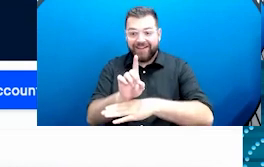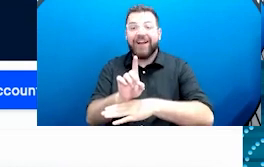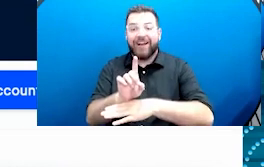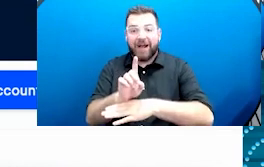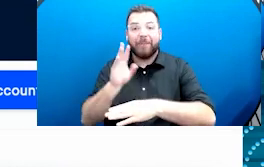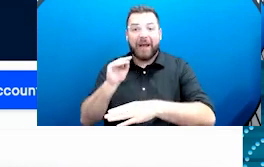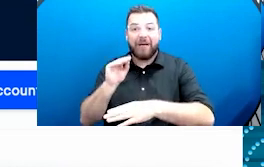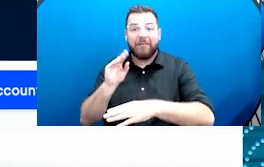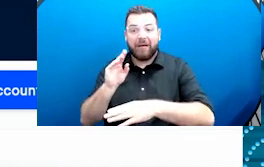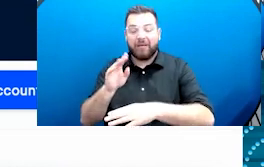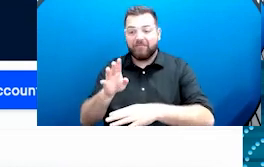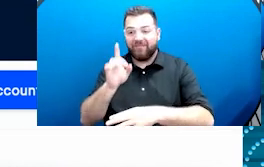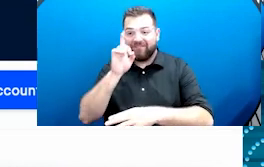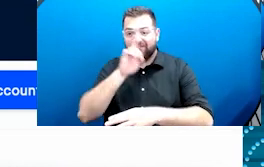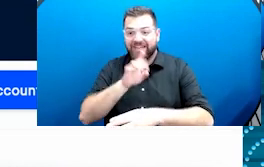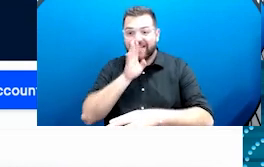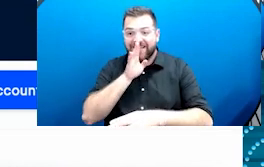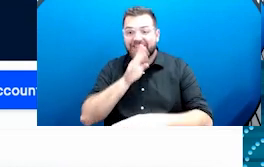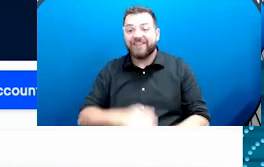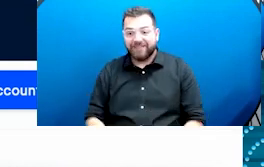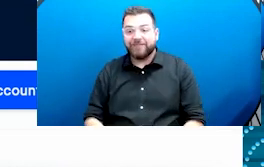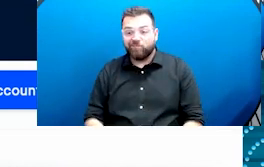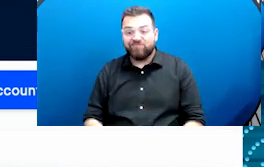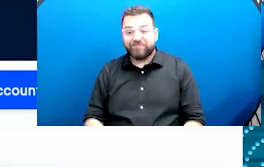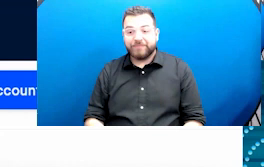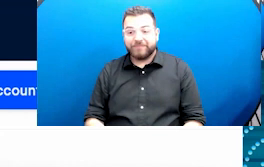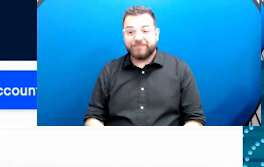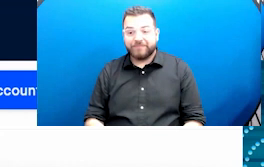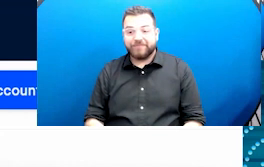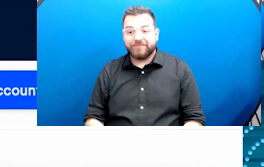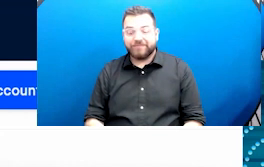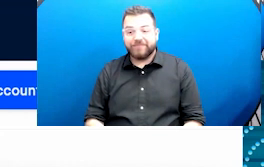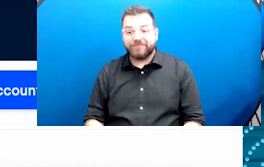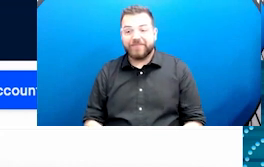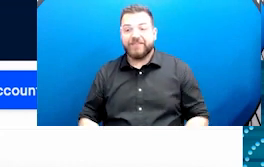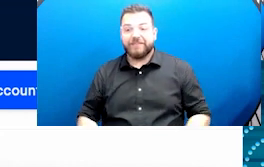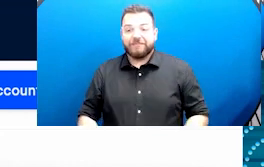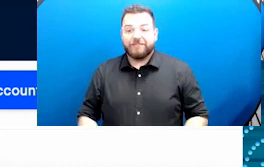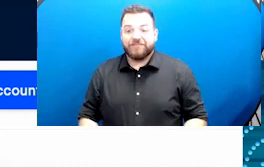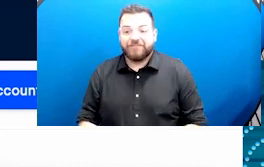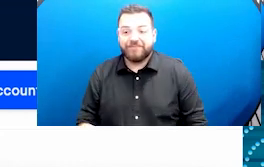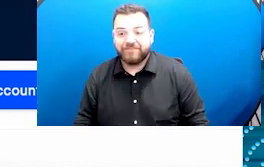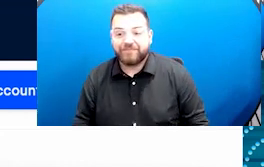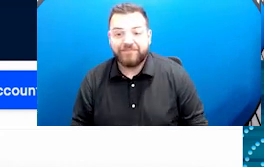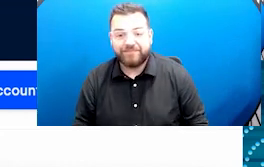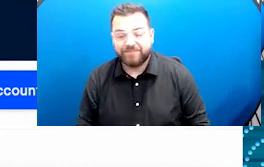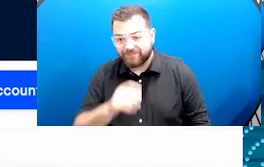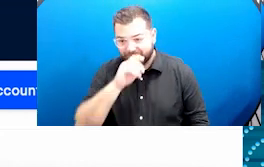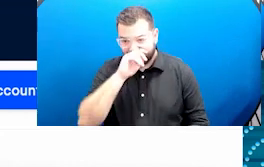download that and utilize. yeah, that.